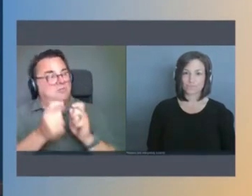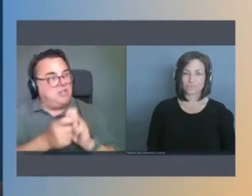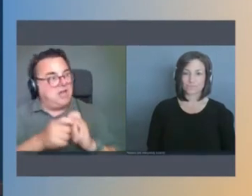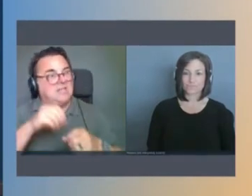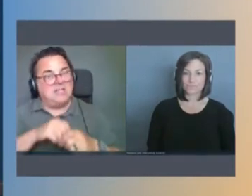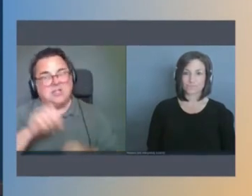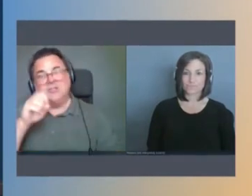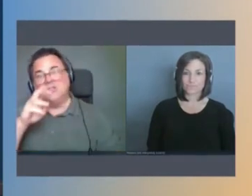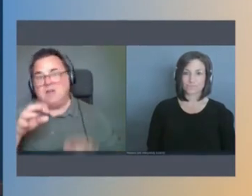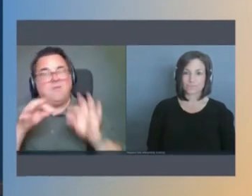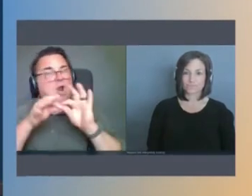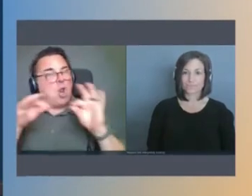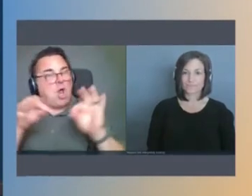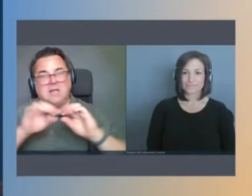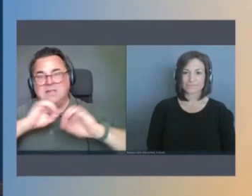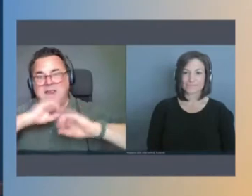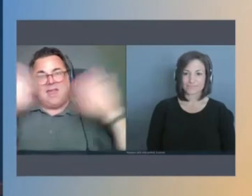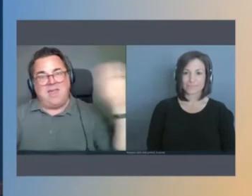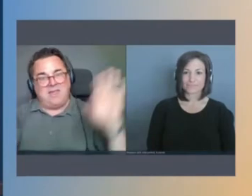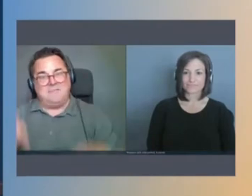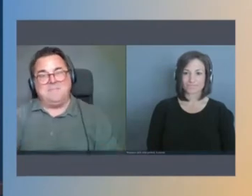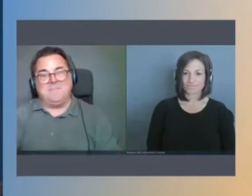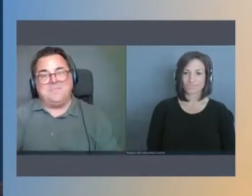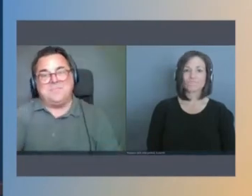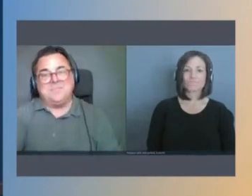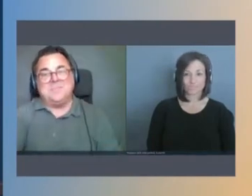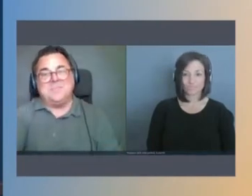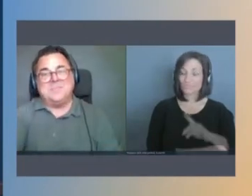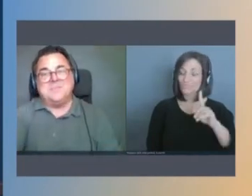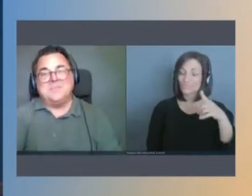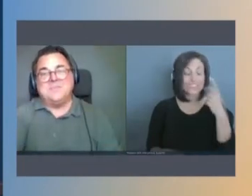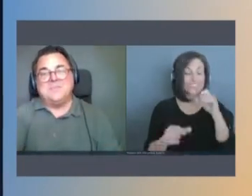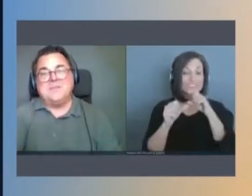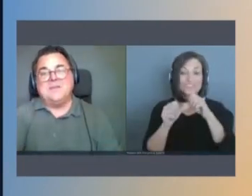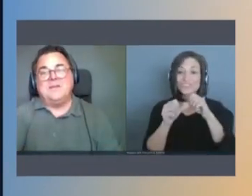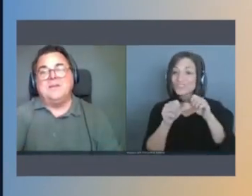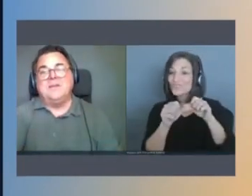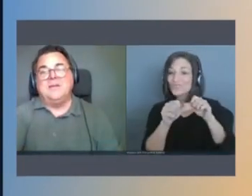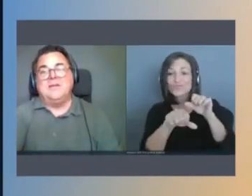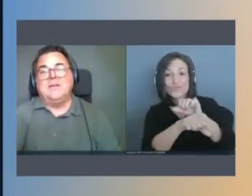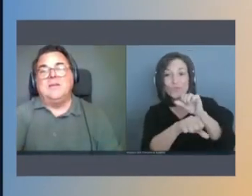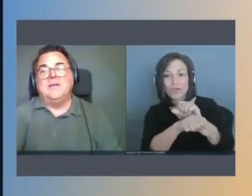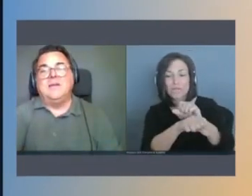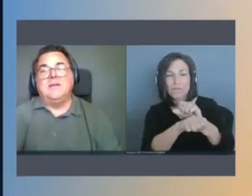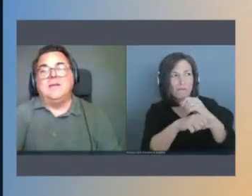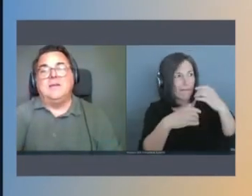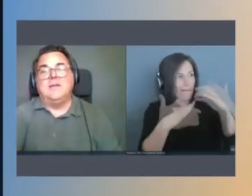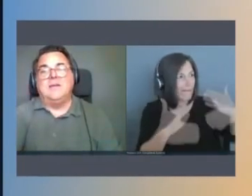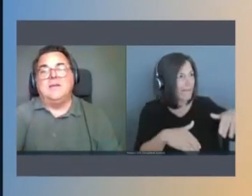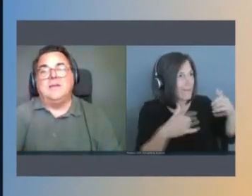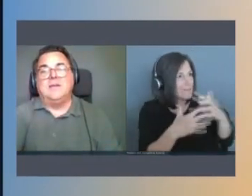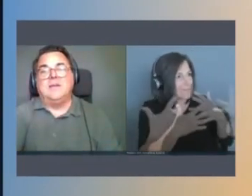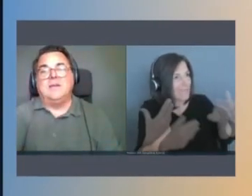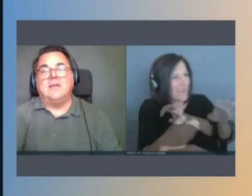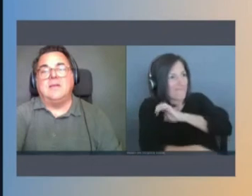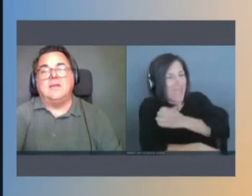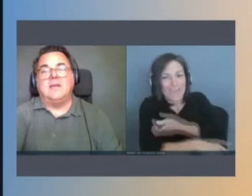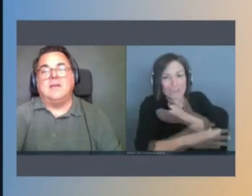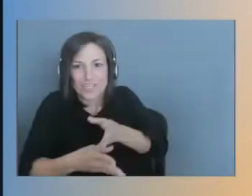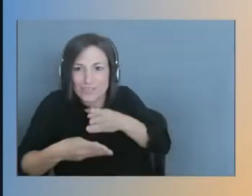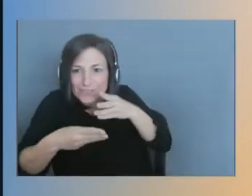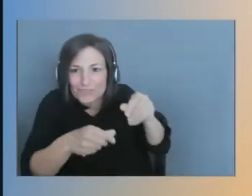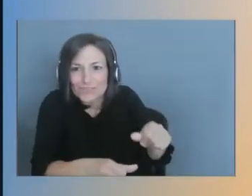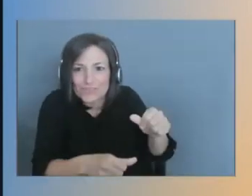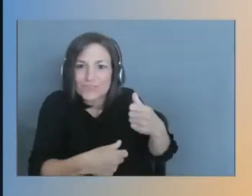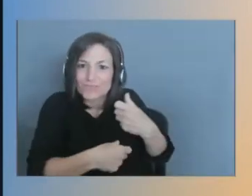modifying their applications, and it just keeps working. That's an extraordinary amount of energy to put into keeping our customers happy.